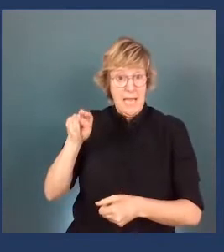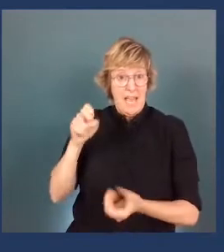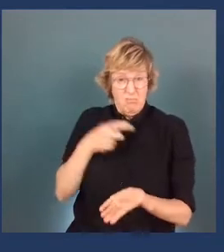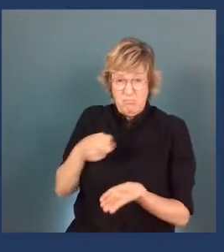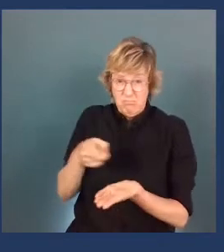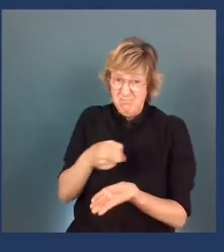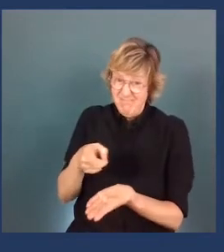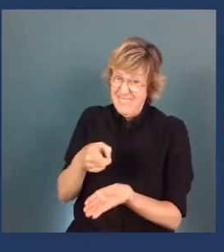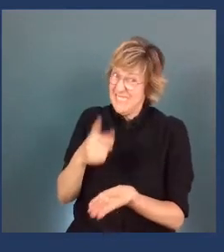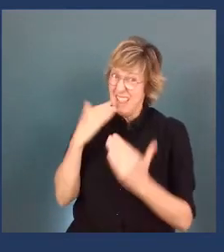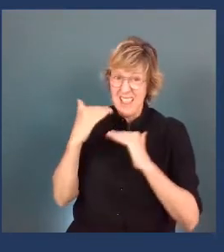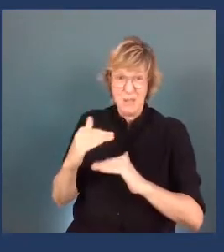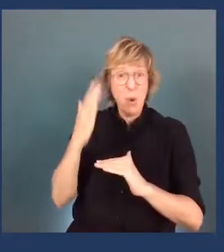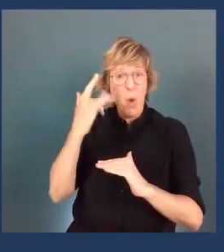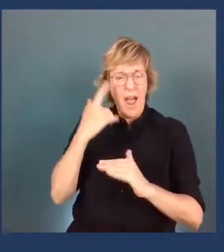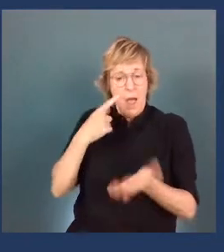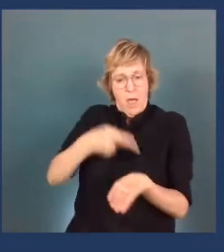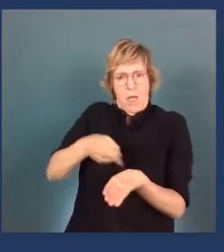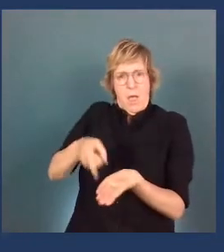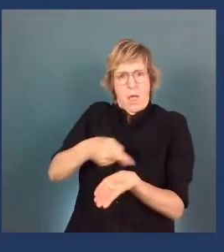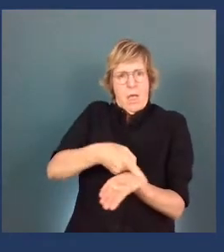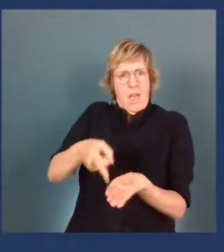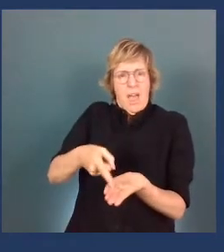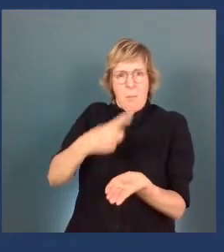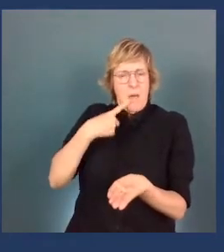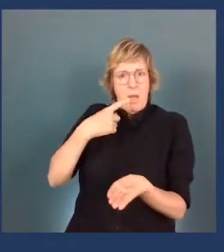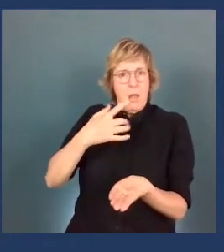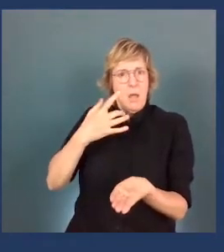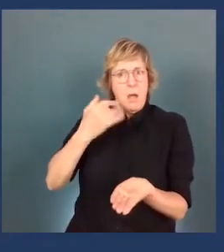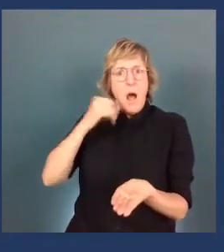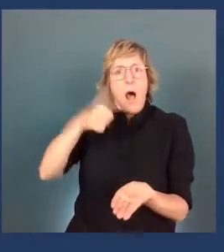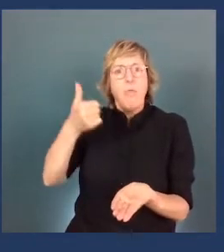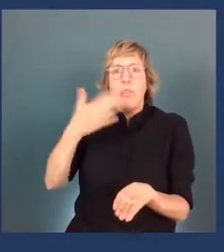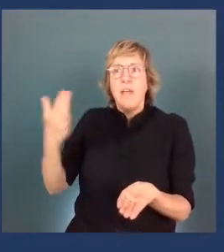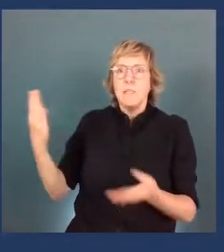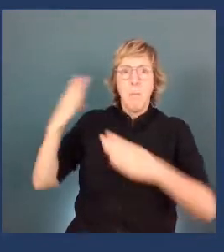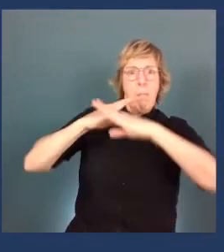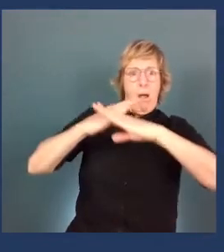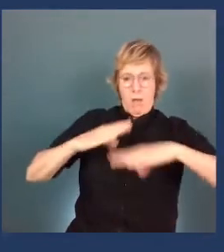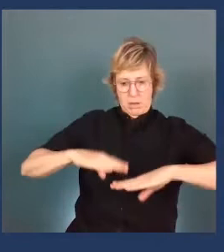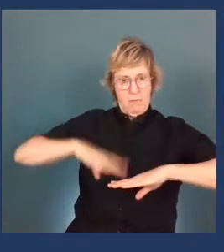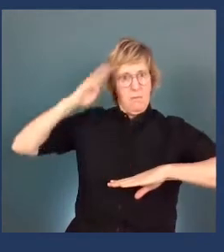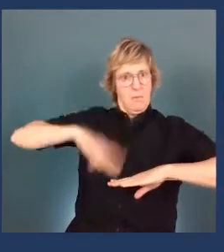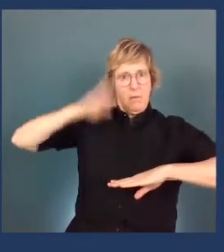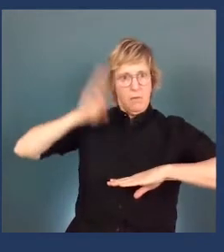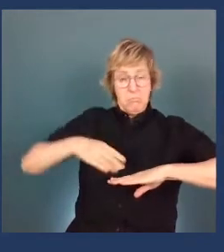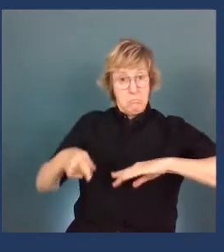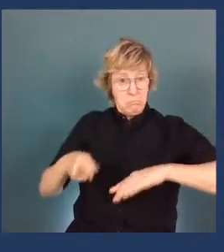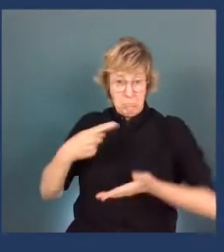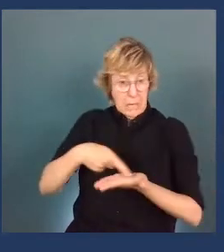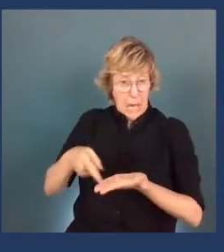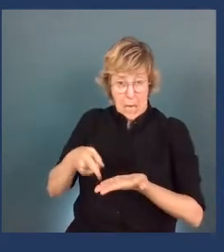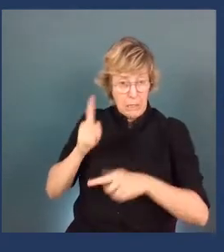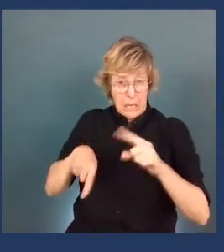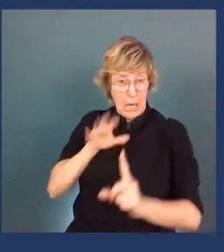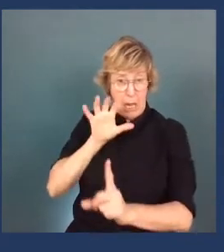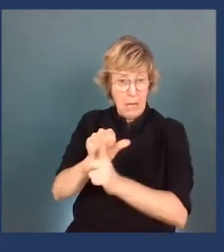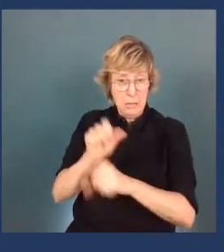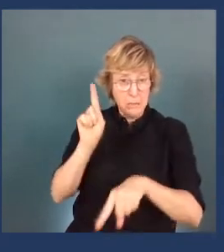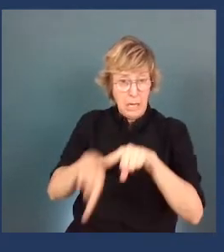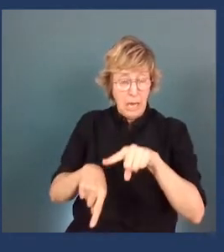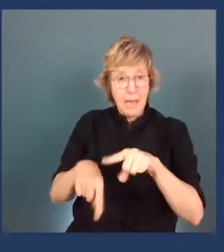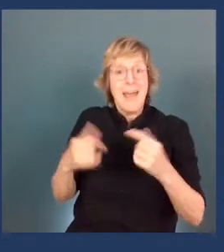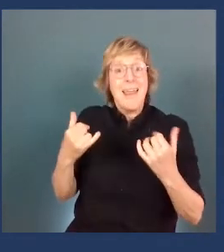lot of limitations because it can't sense objects that are above chest height. And with this simple device that WeWalk have